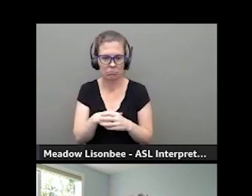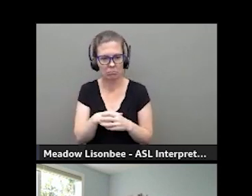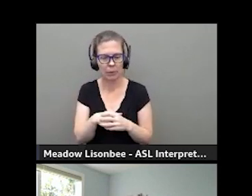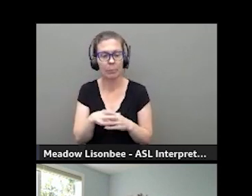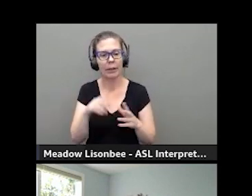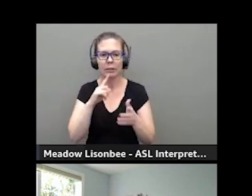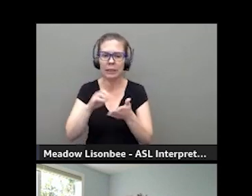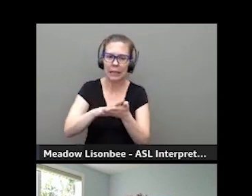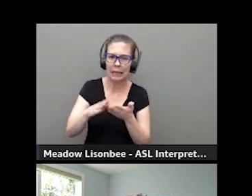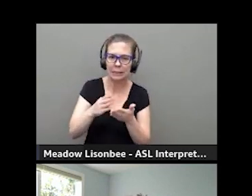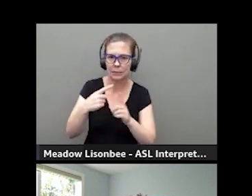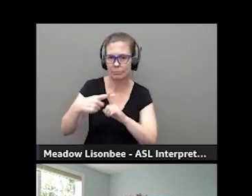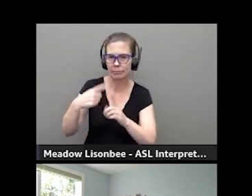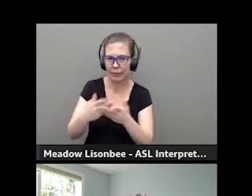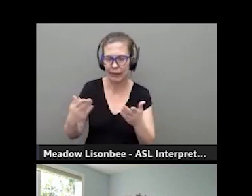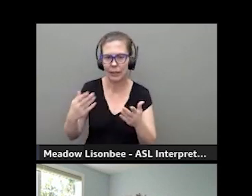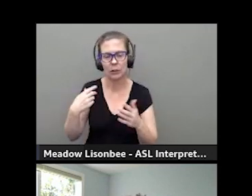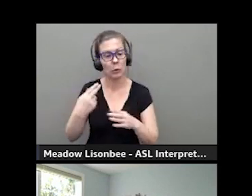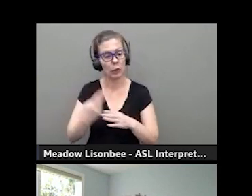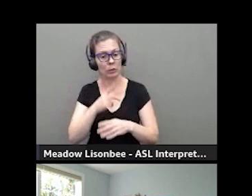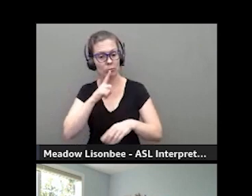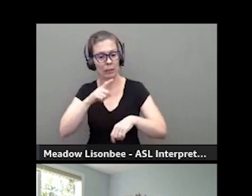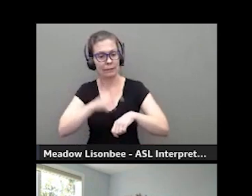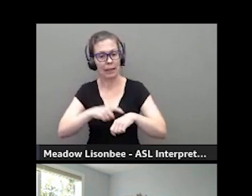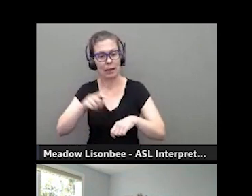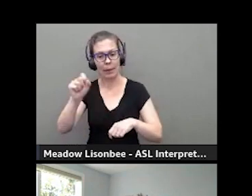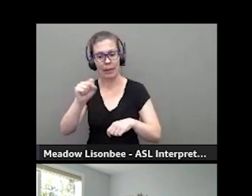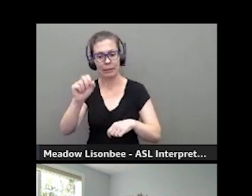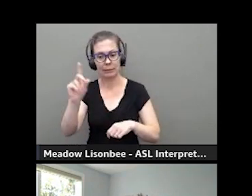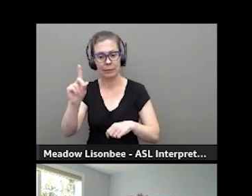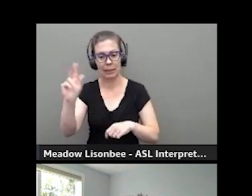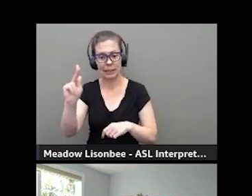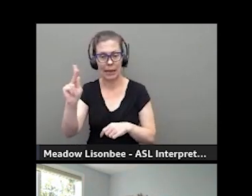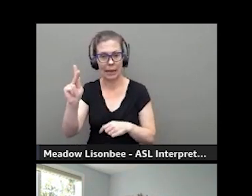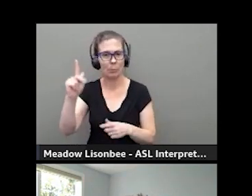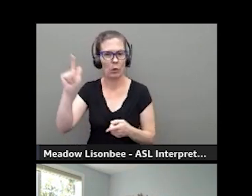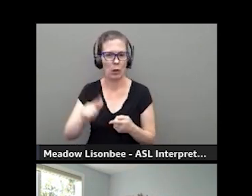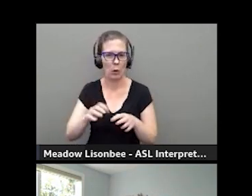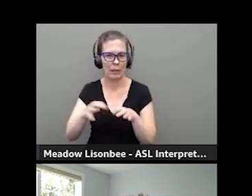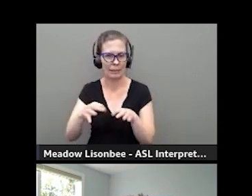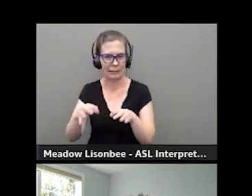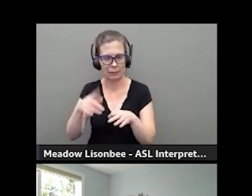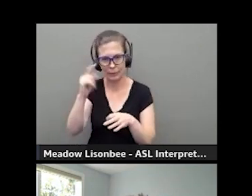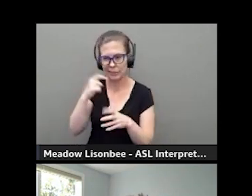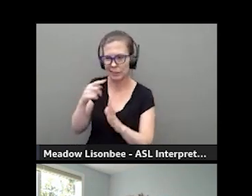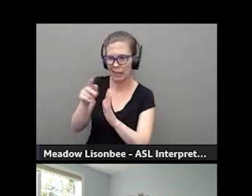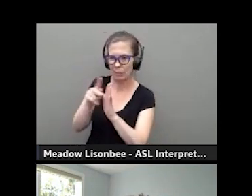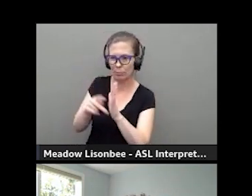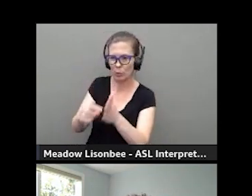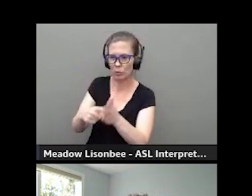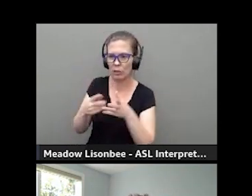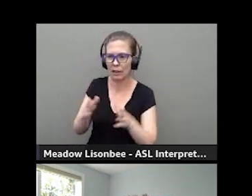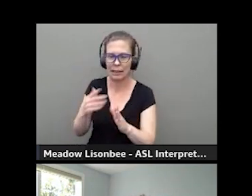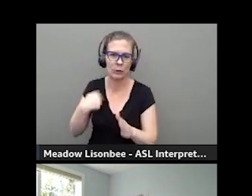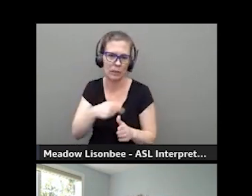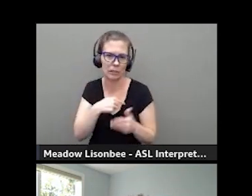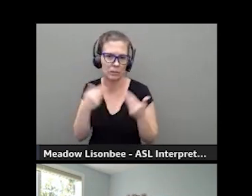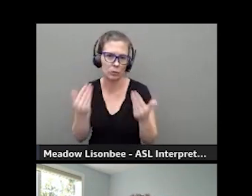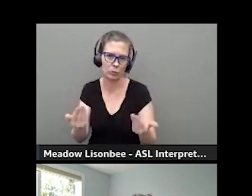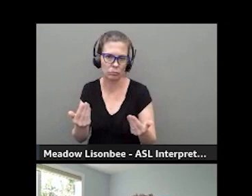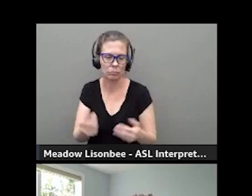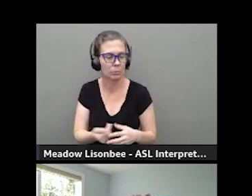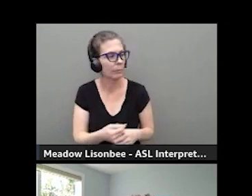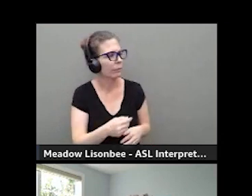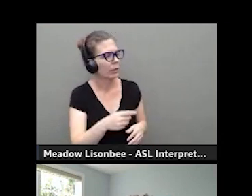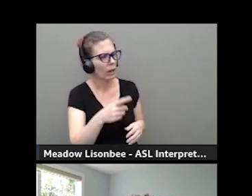but the nice thing is when we're using the real-time SDKs, we're getting a much lower latency because we're using a protocol that allows us to. And